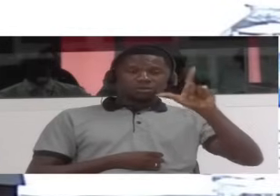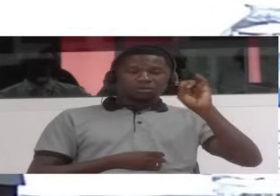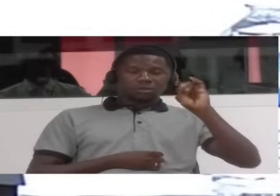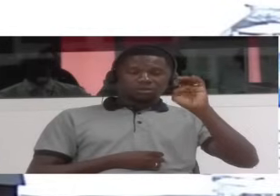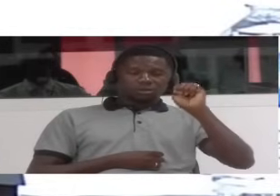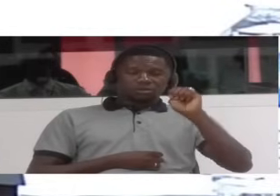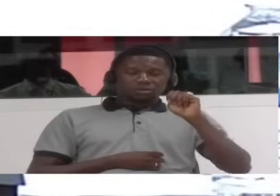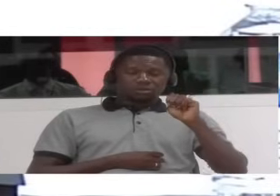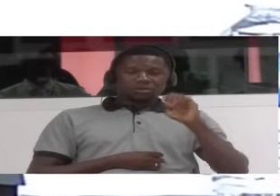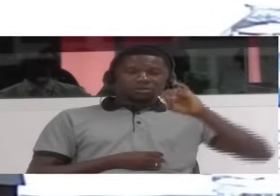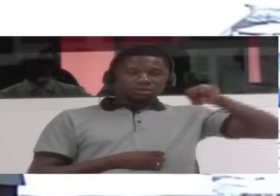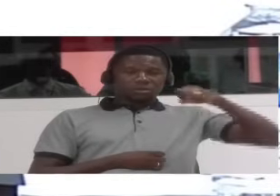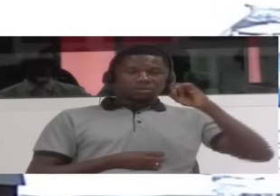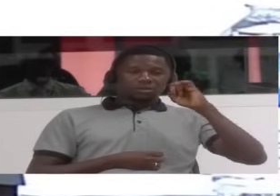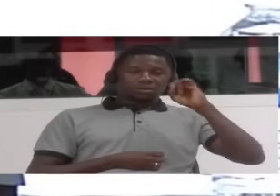Proceed.